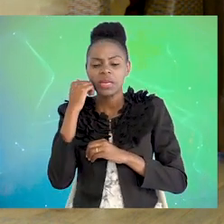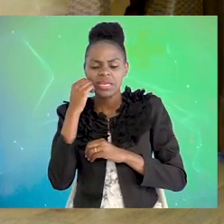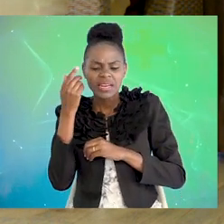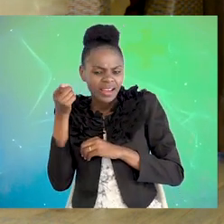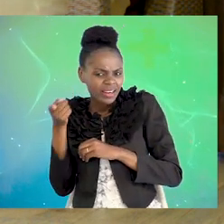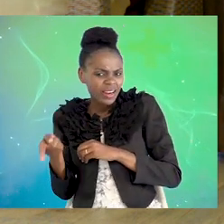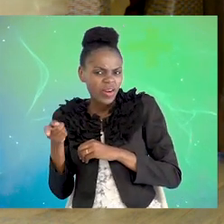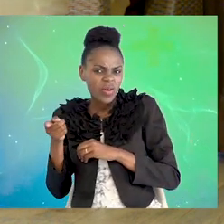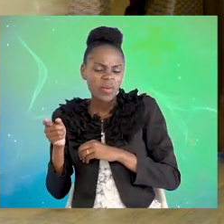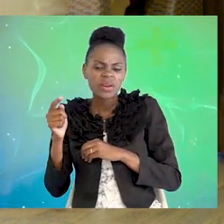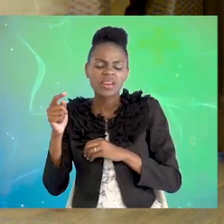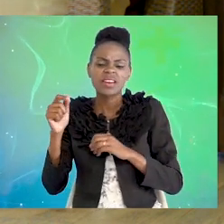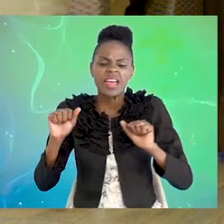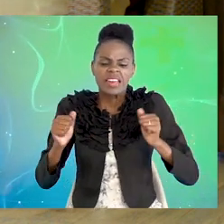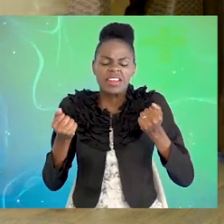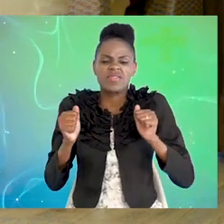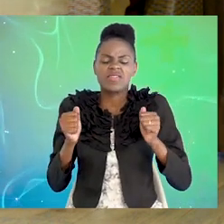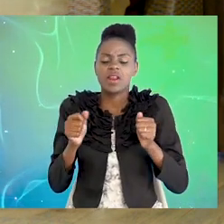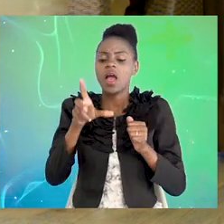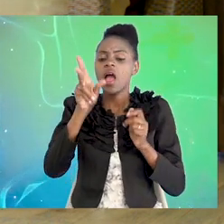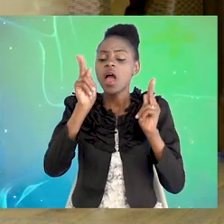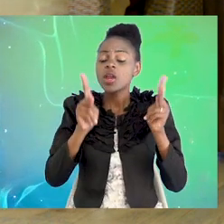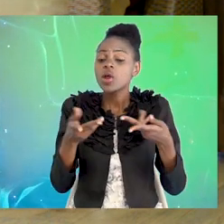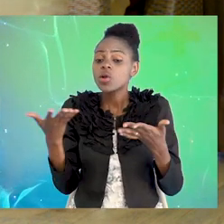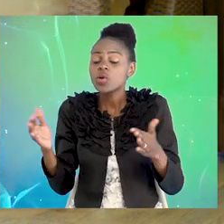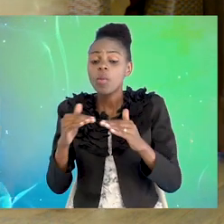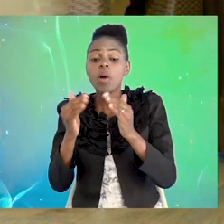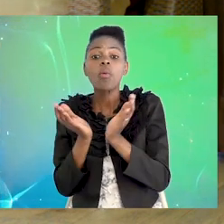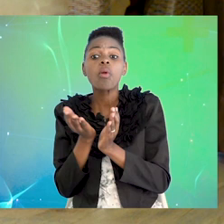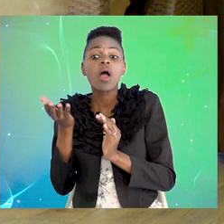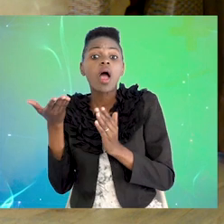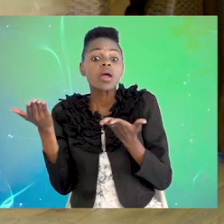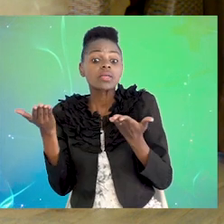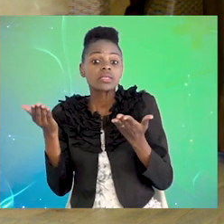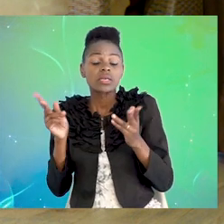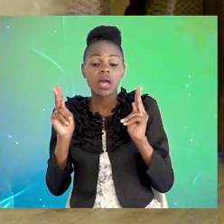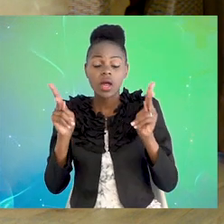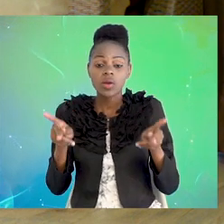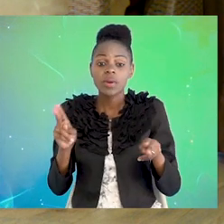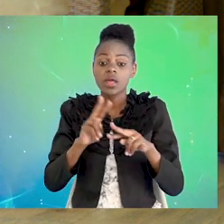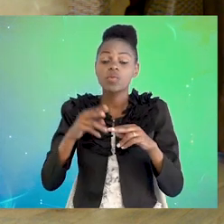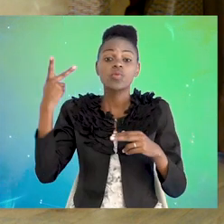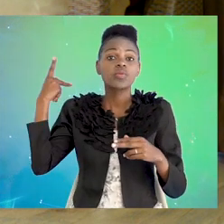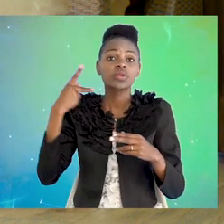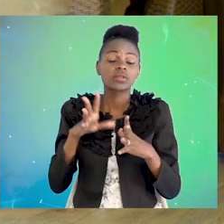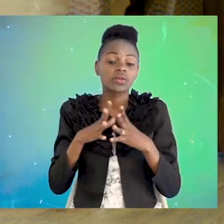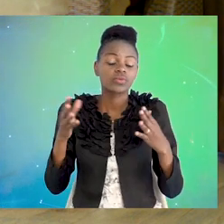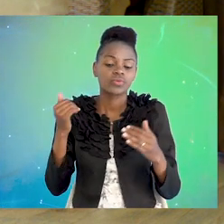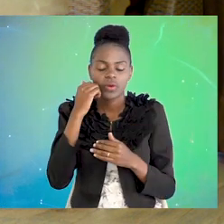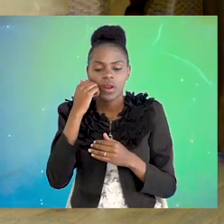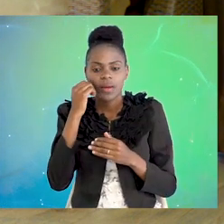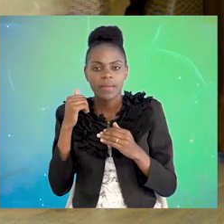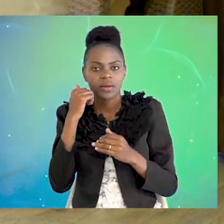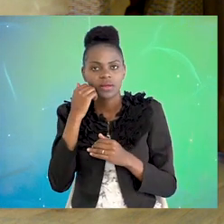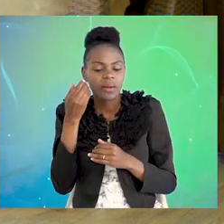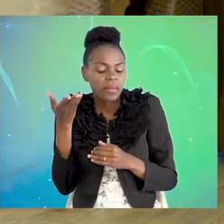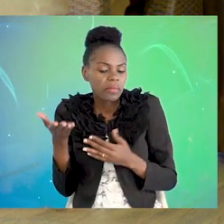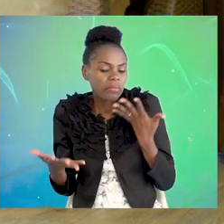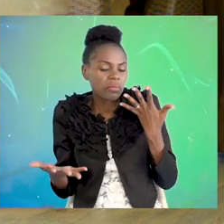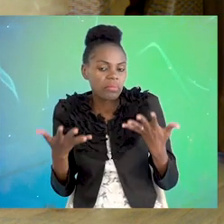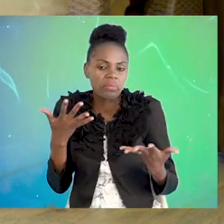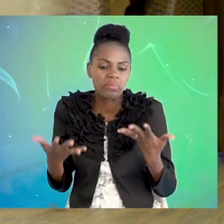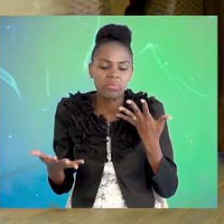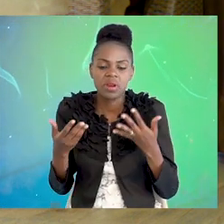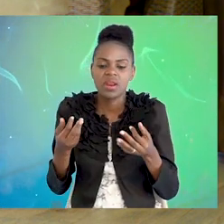in typhoid, the Antwa, the Magamada Maguranja, and Tamini, when I was your case of Jesuku, Jolan Tinda, you must go to winner,